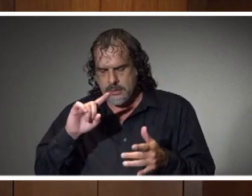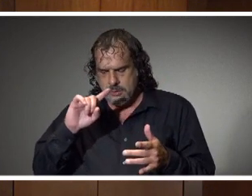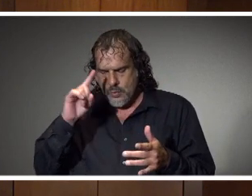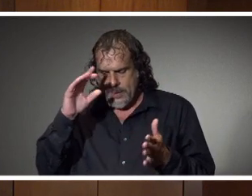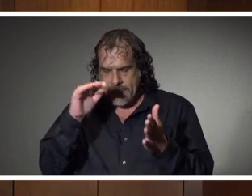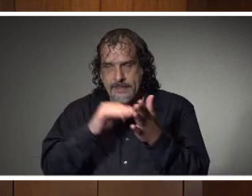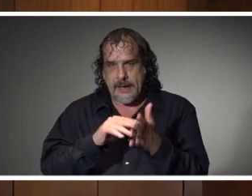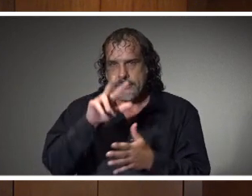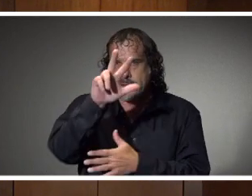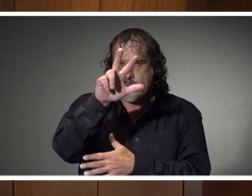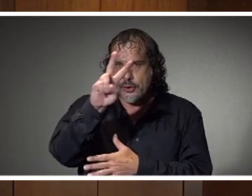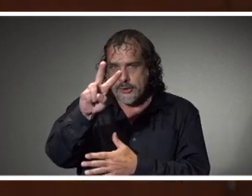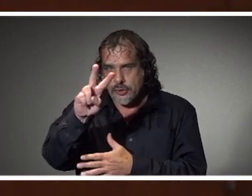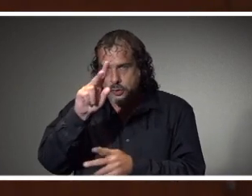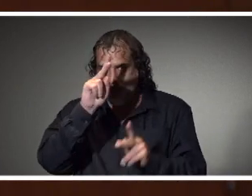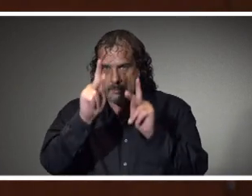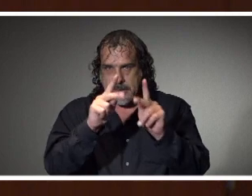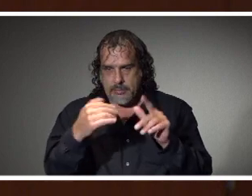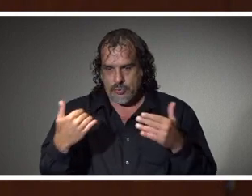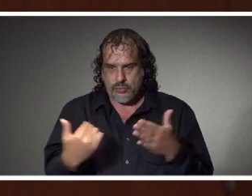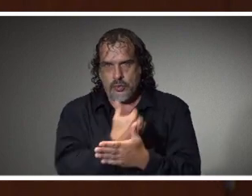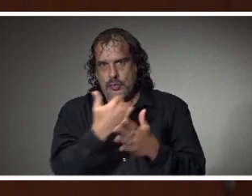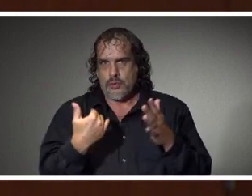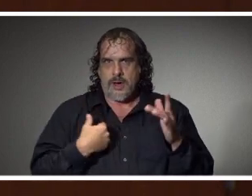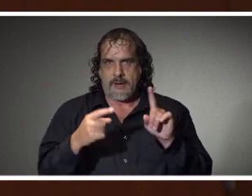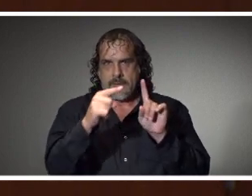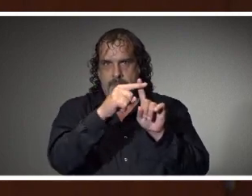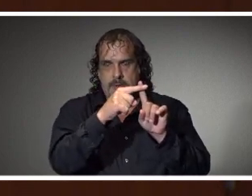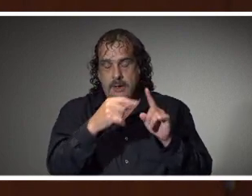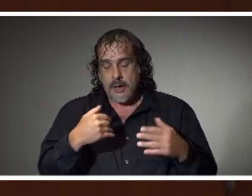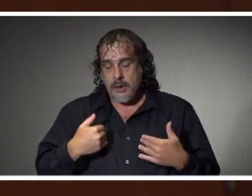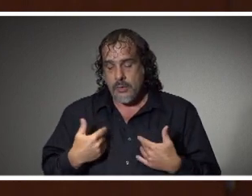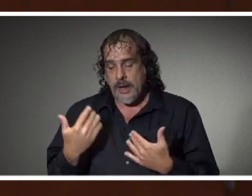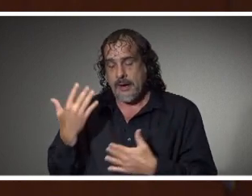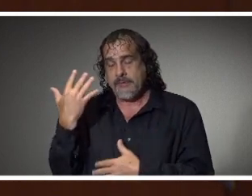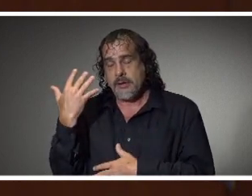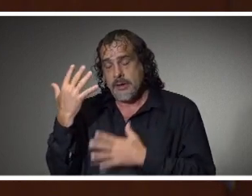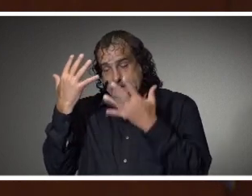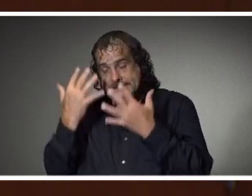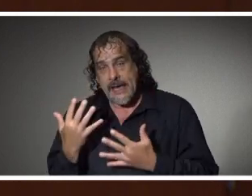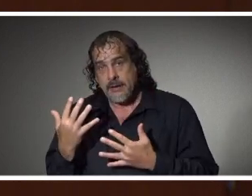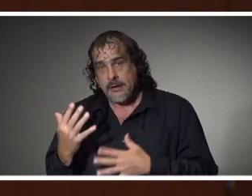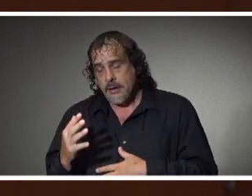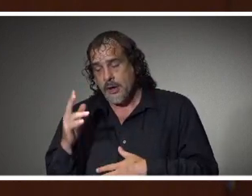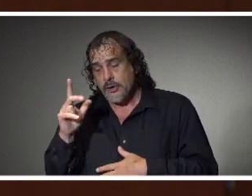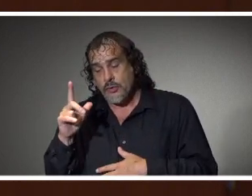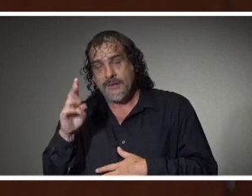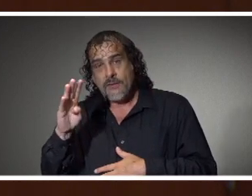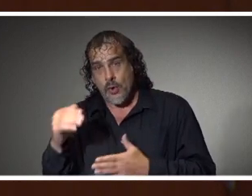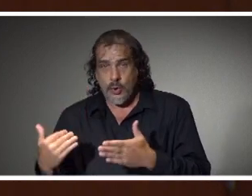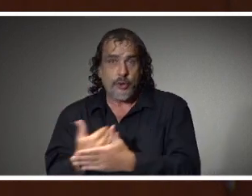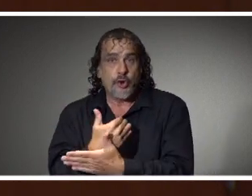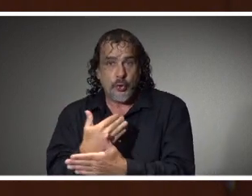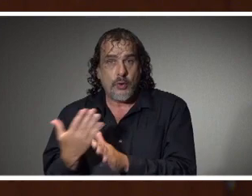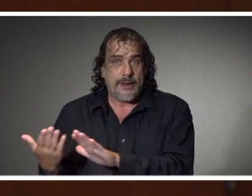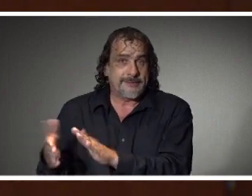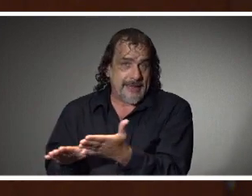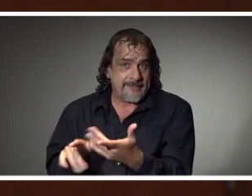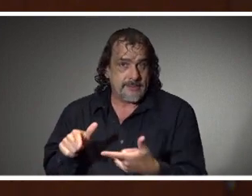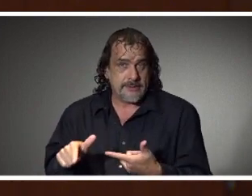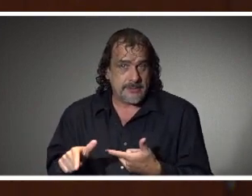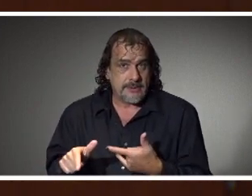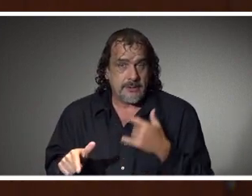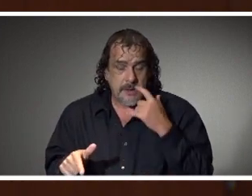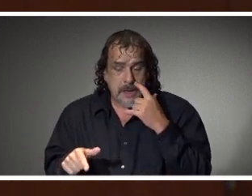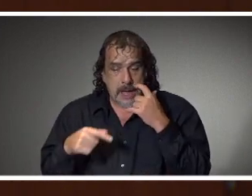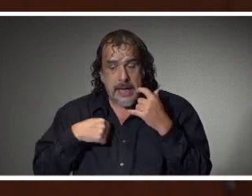1,032 new coronavirus cases, with sadly an additional 24 deaths. If we look at what's going on